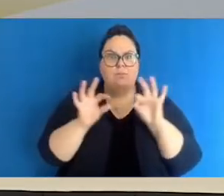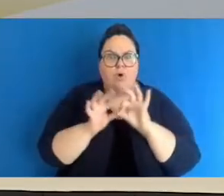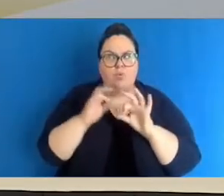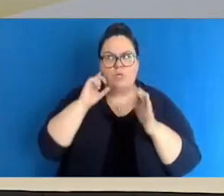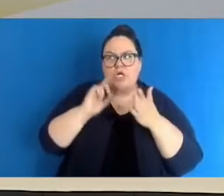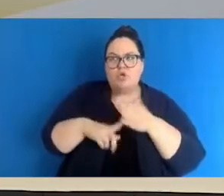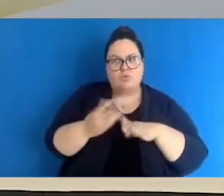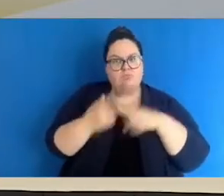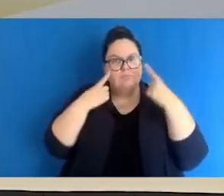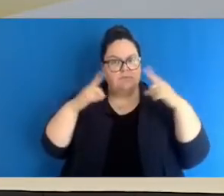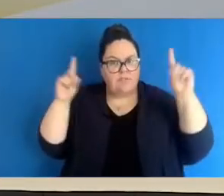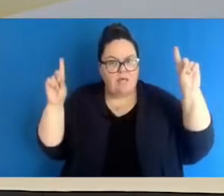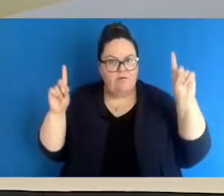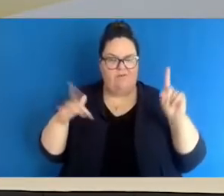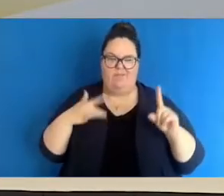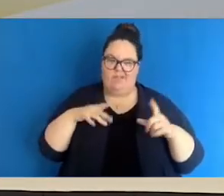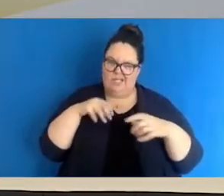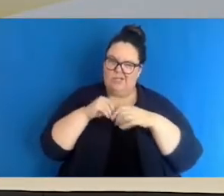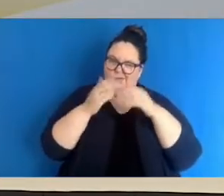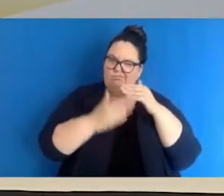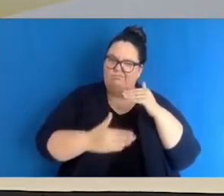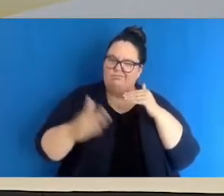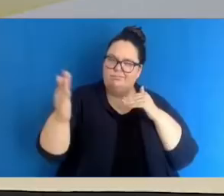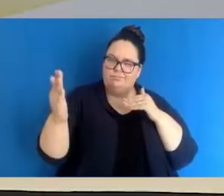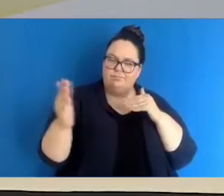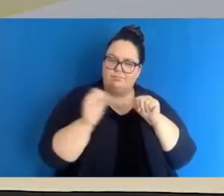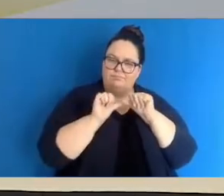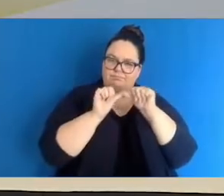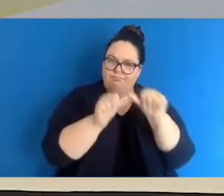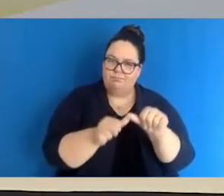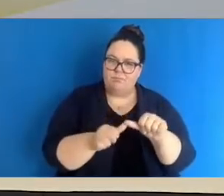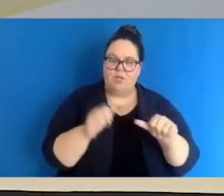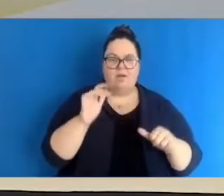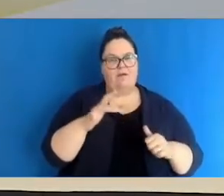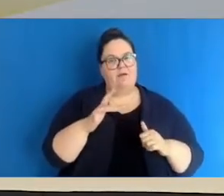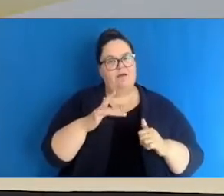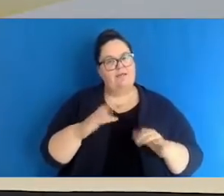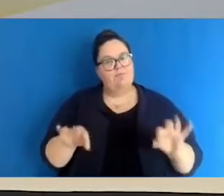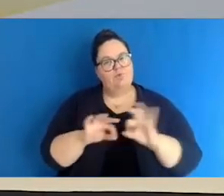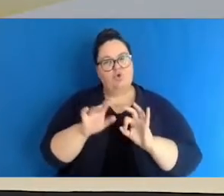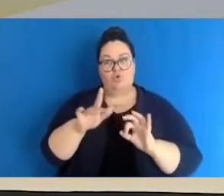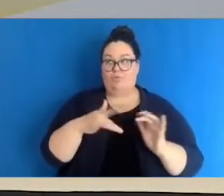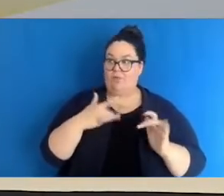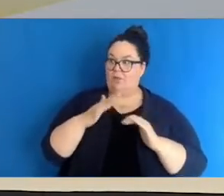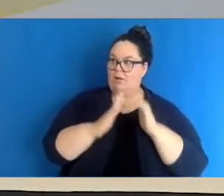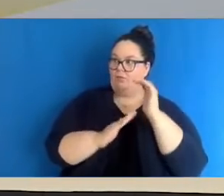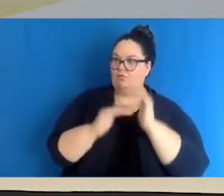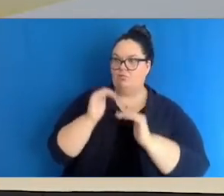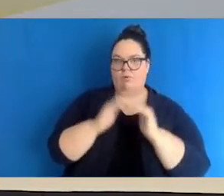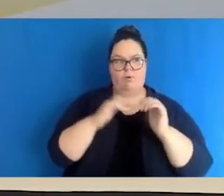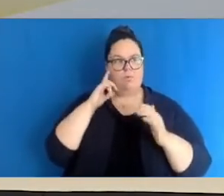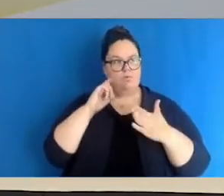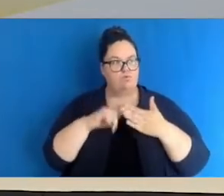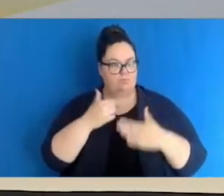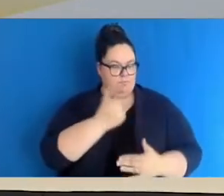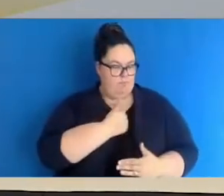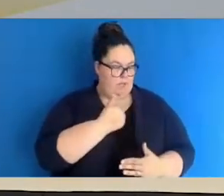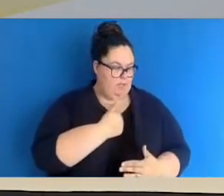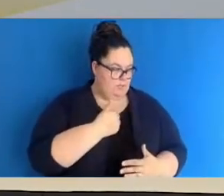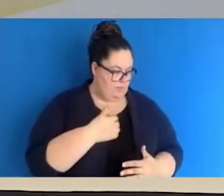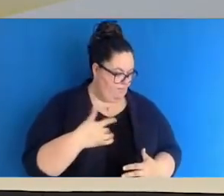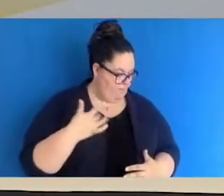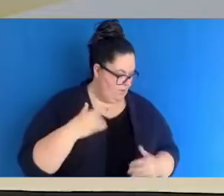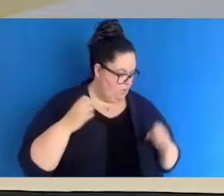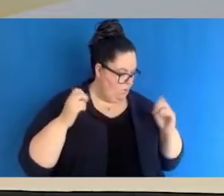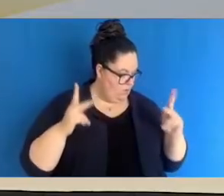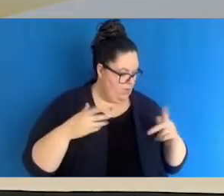foreseeable future. It's important we find our own individual comfort level when we're going forward, making decisions on what personal health practices